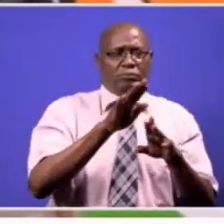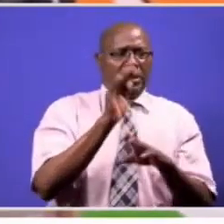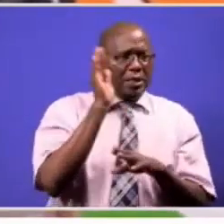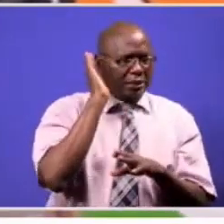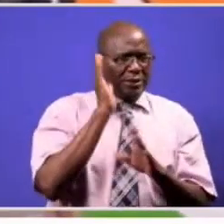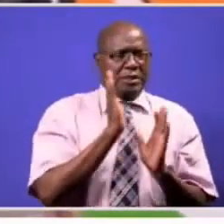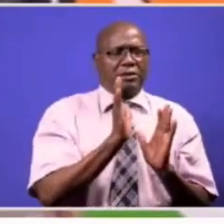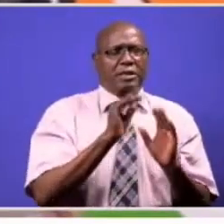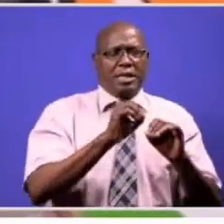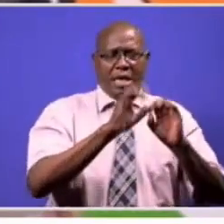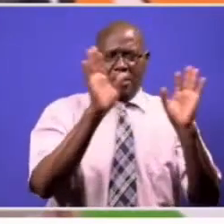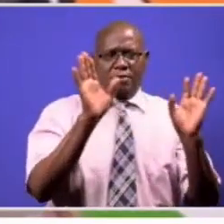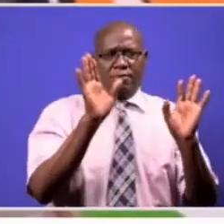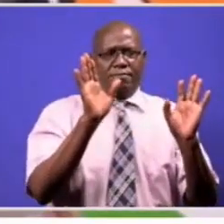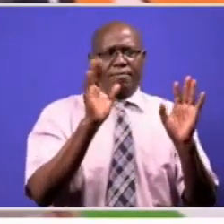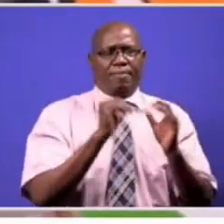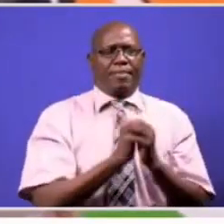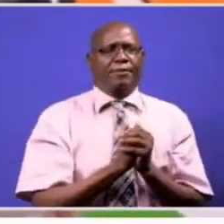good.